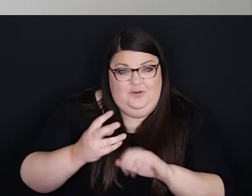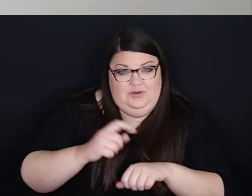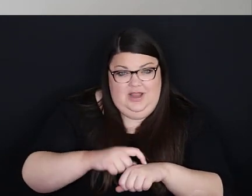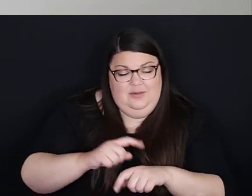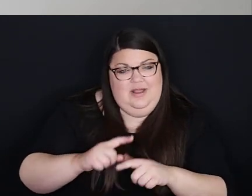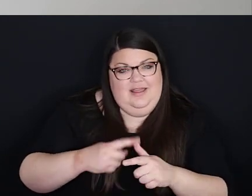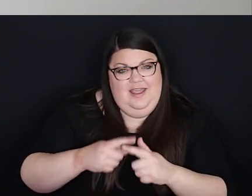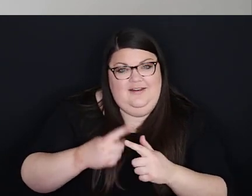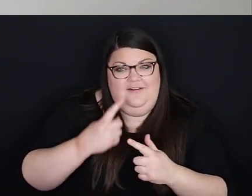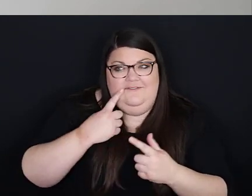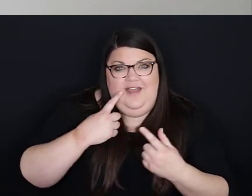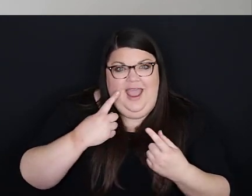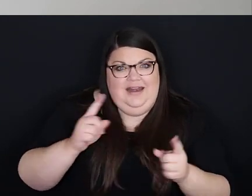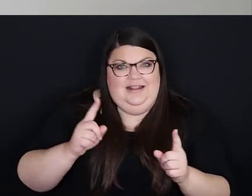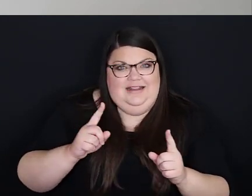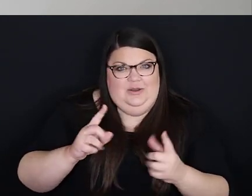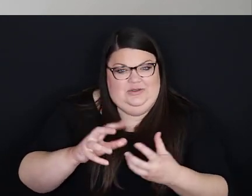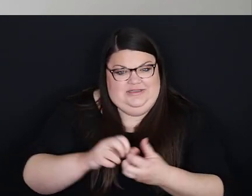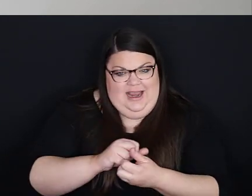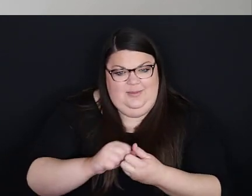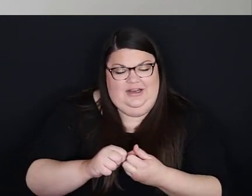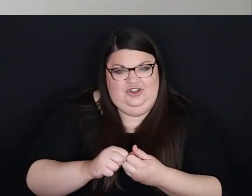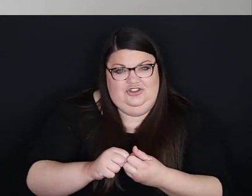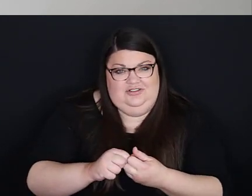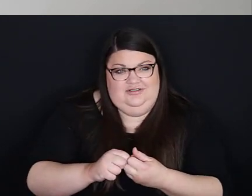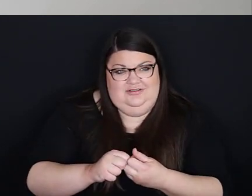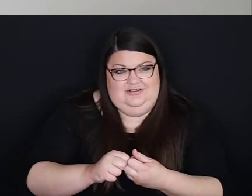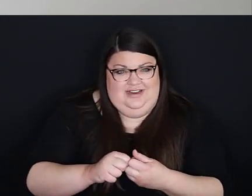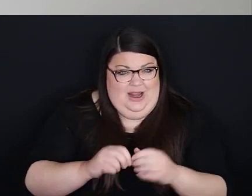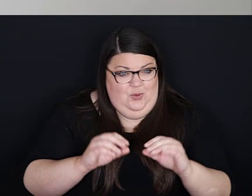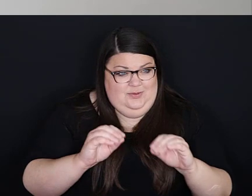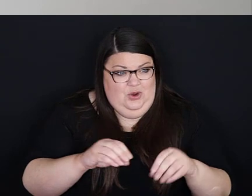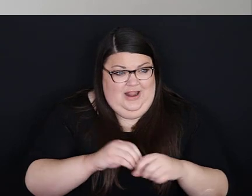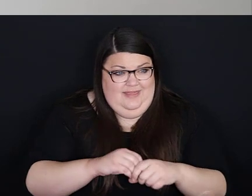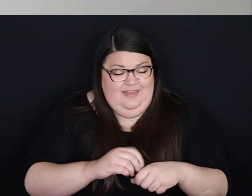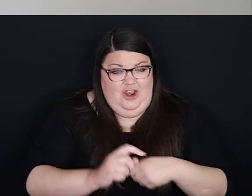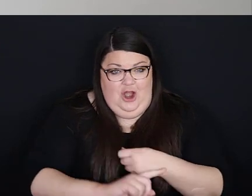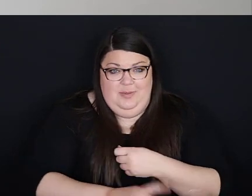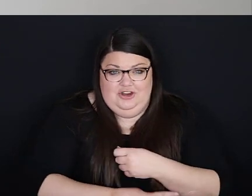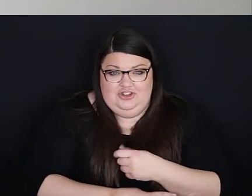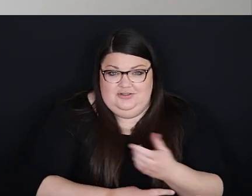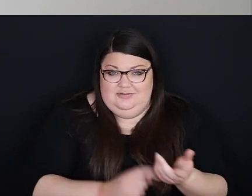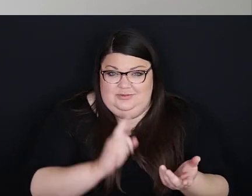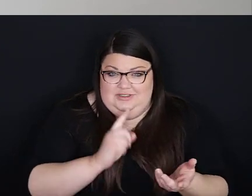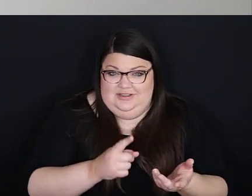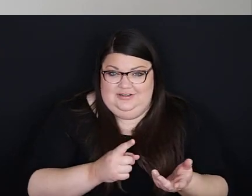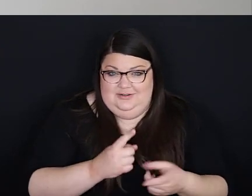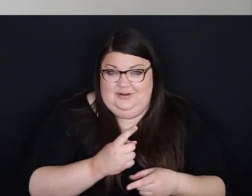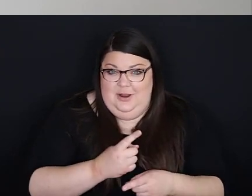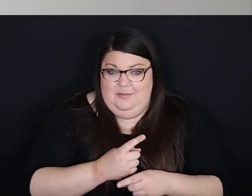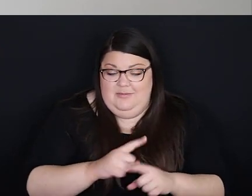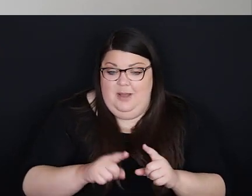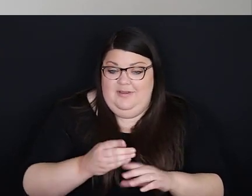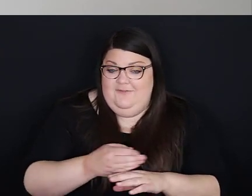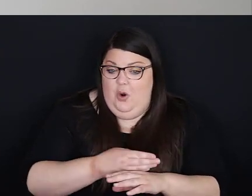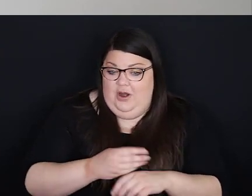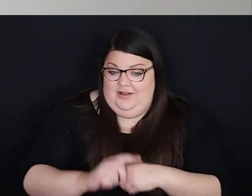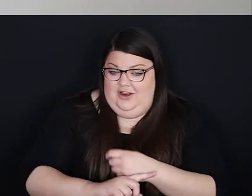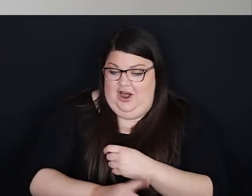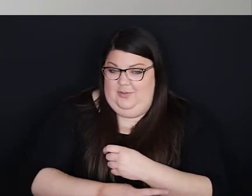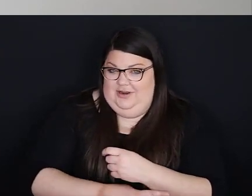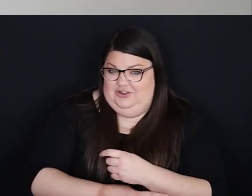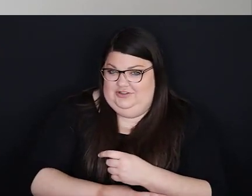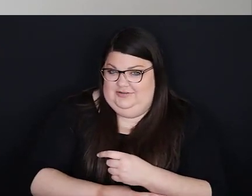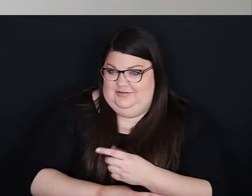then finally it was damaged and was put in the garbage, essentially. Well, but before it was put in the